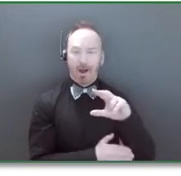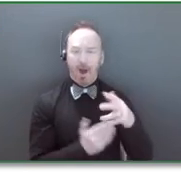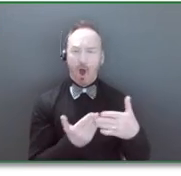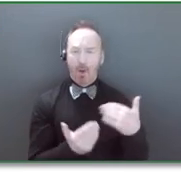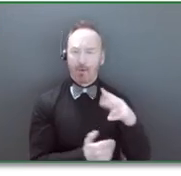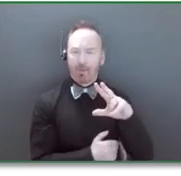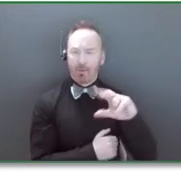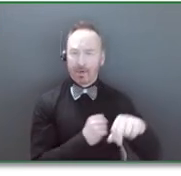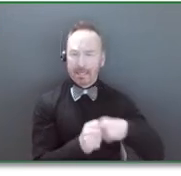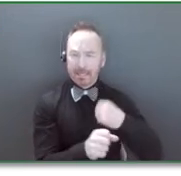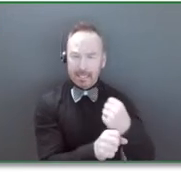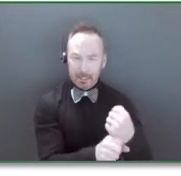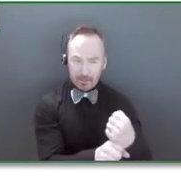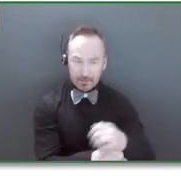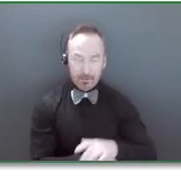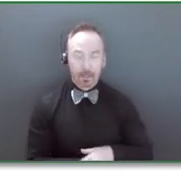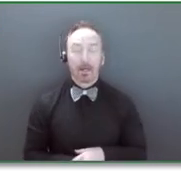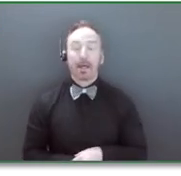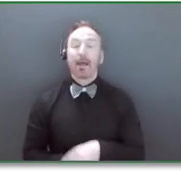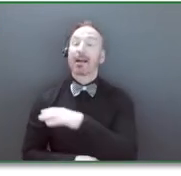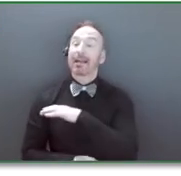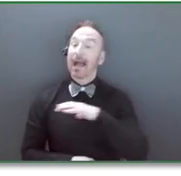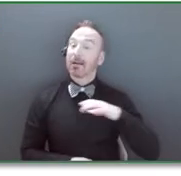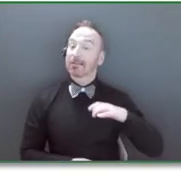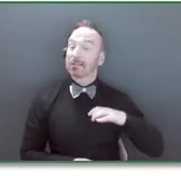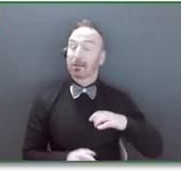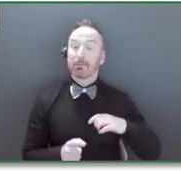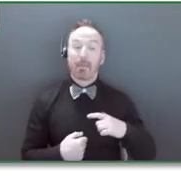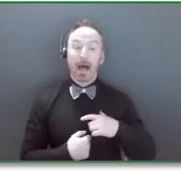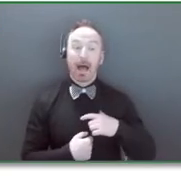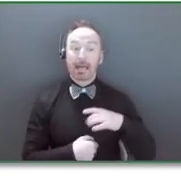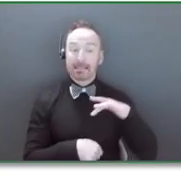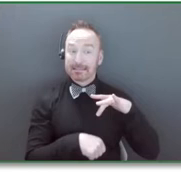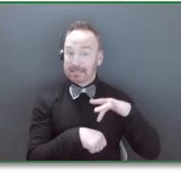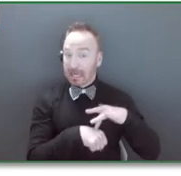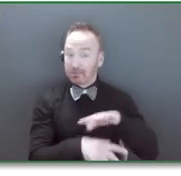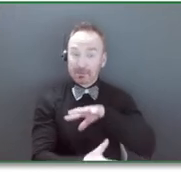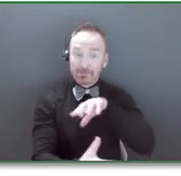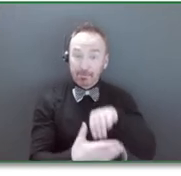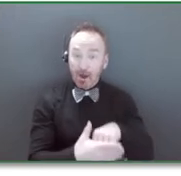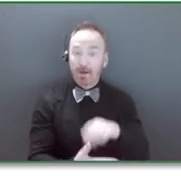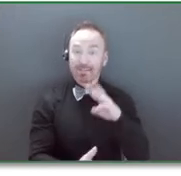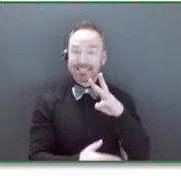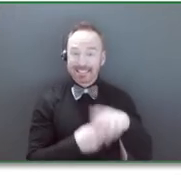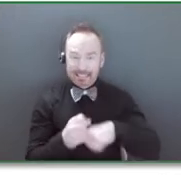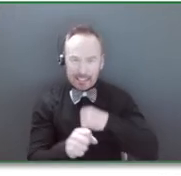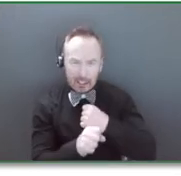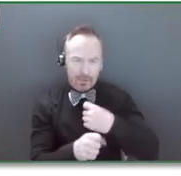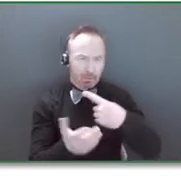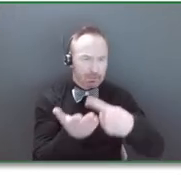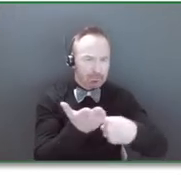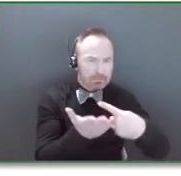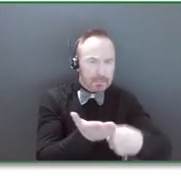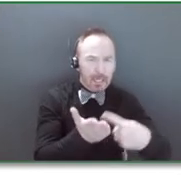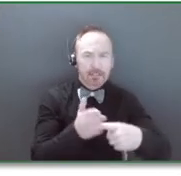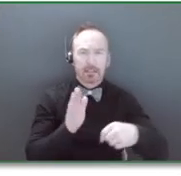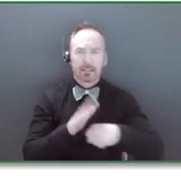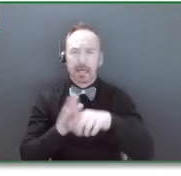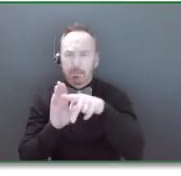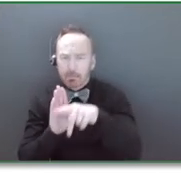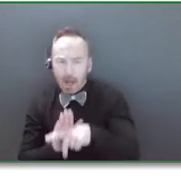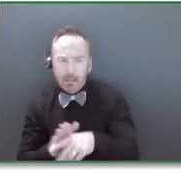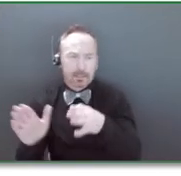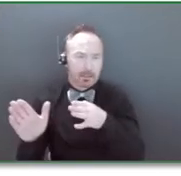During my 6 years on council, I kept prompting about accessibility in all protected area plans, and Lucy, you'll be pleased to know that included